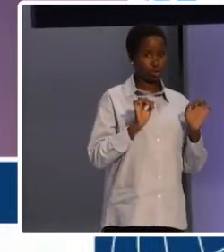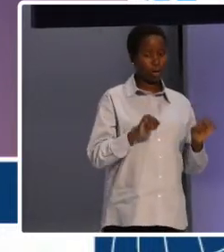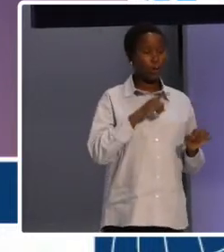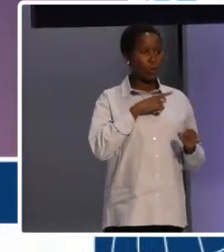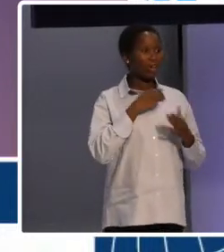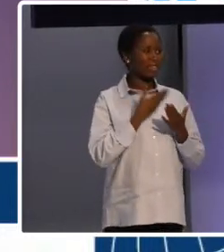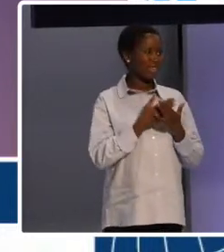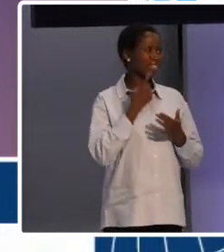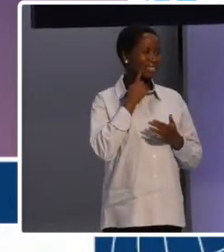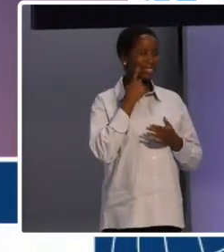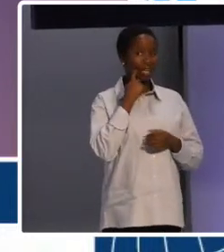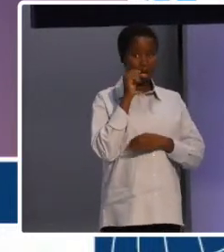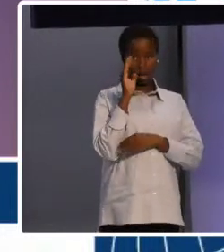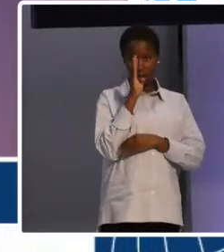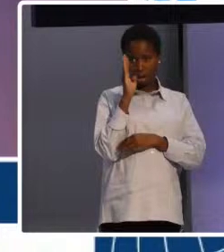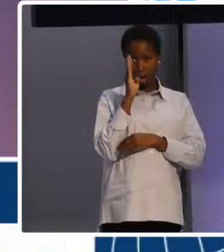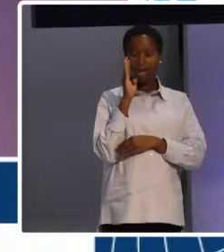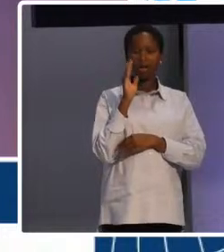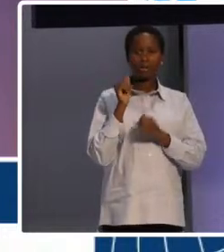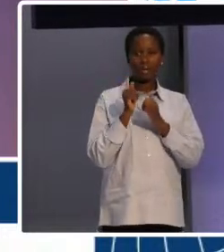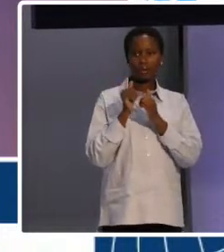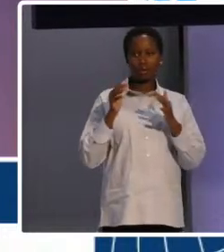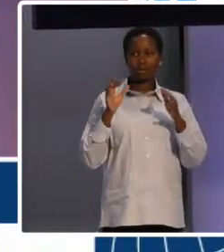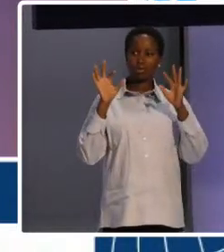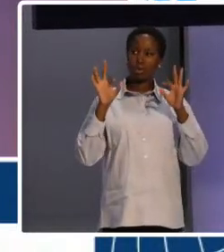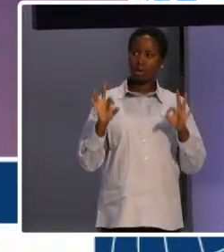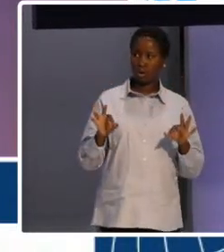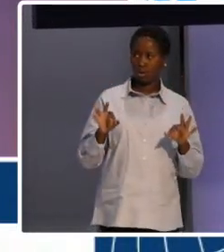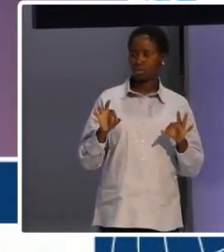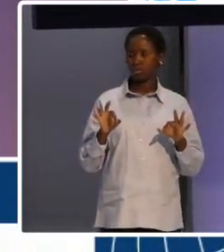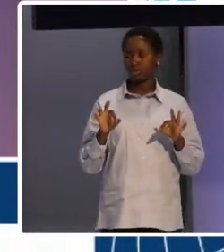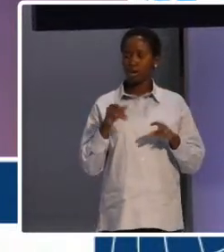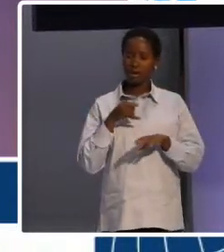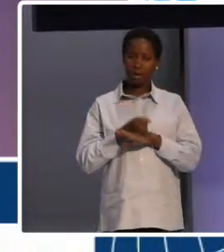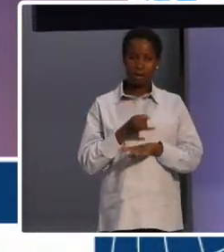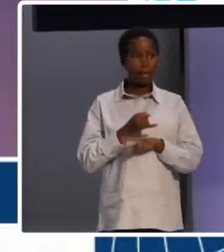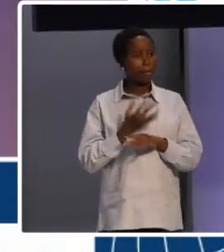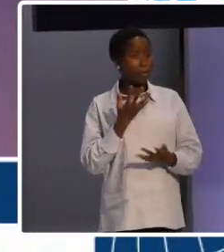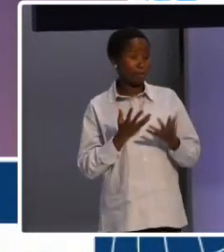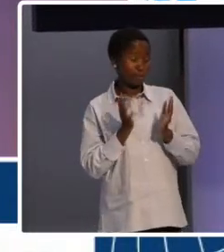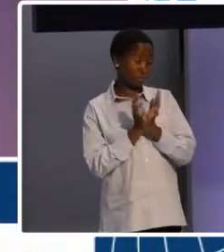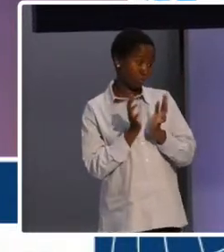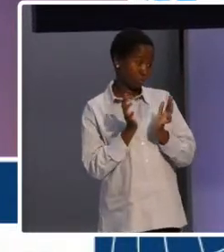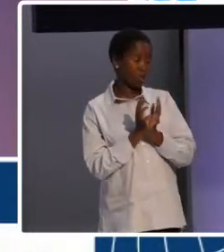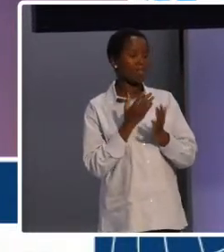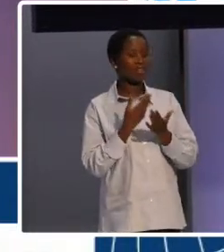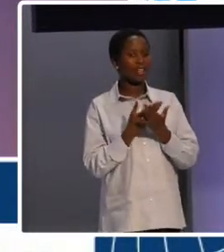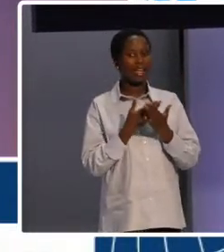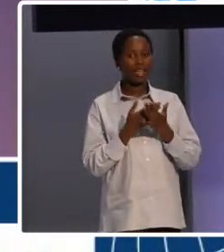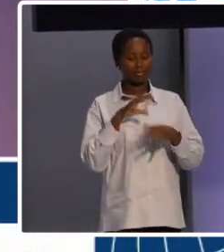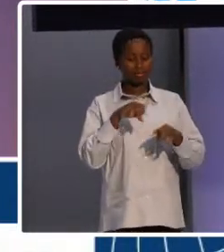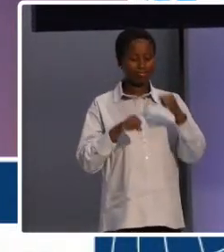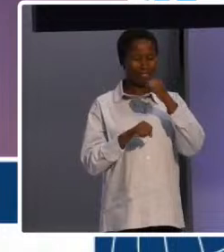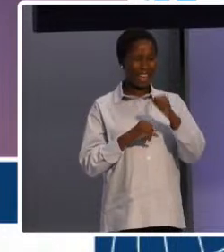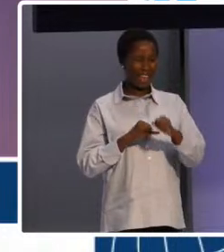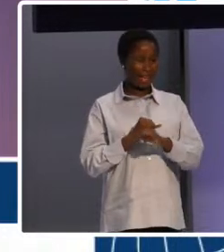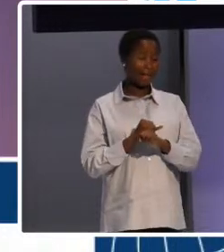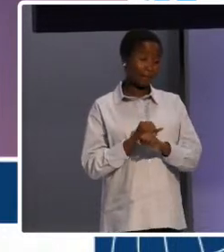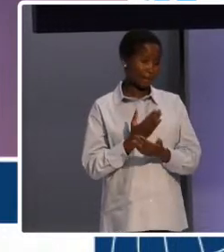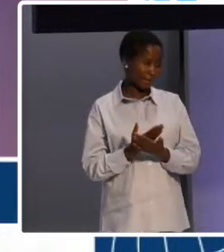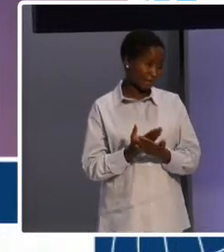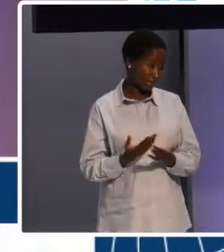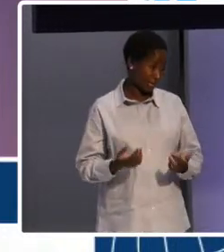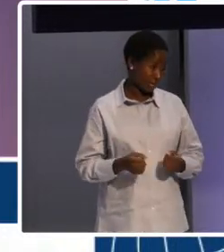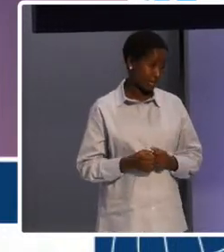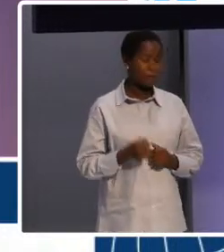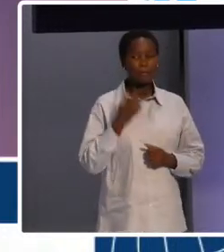afternoon session can begin. In other words, the meeting per se can conclude earlier. Ladies and